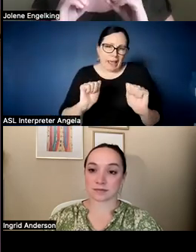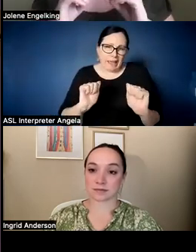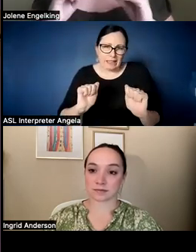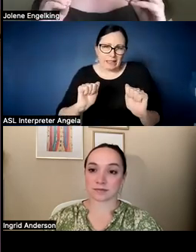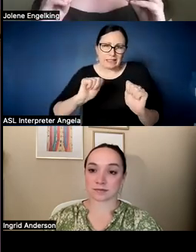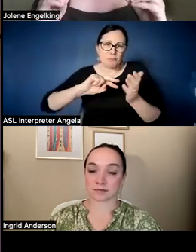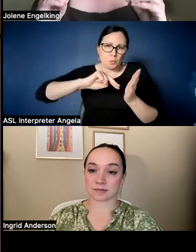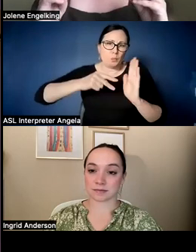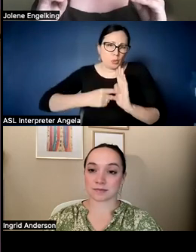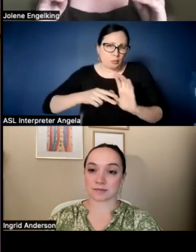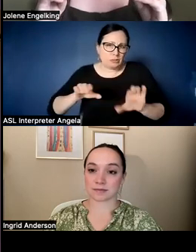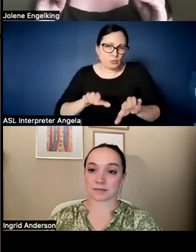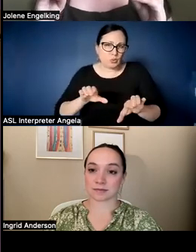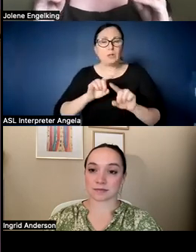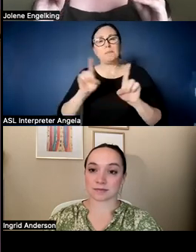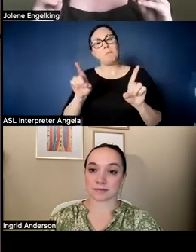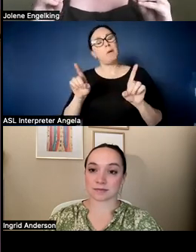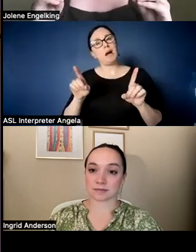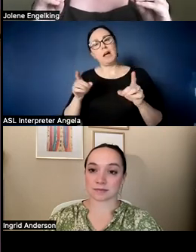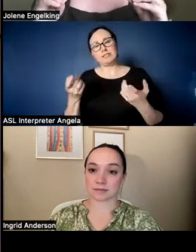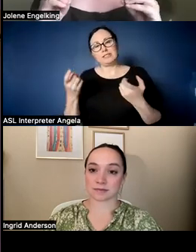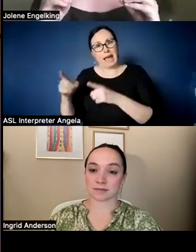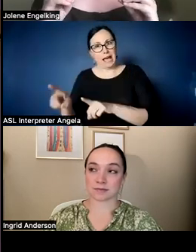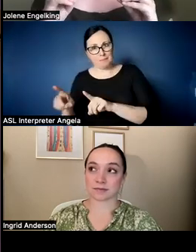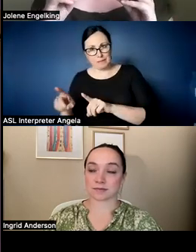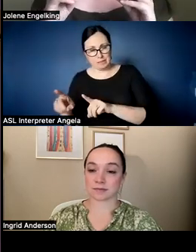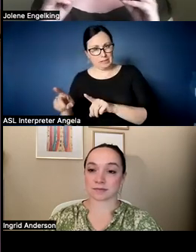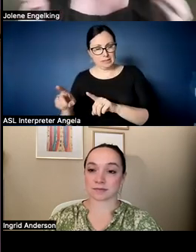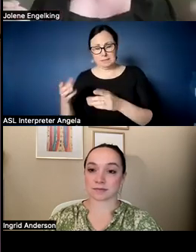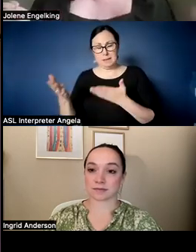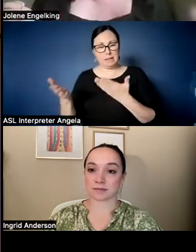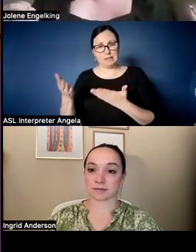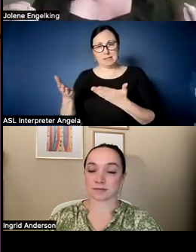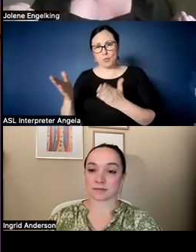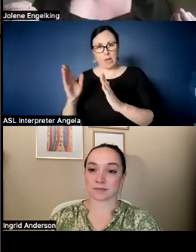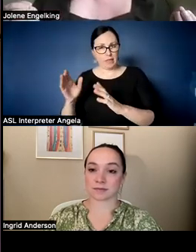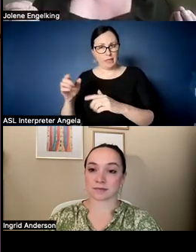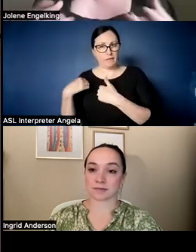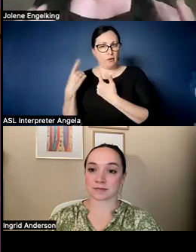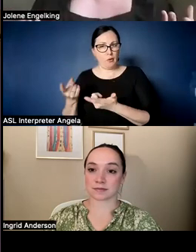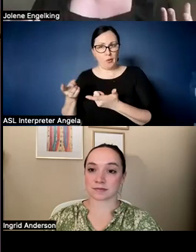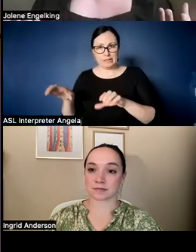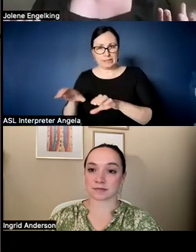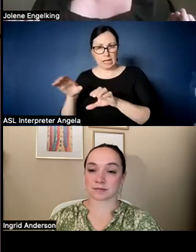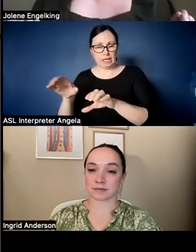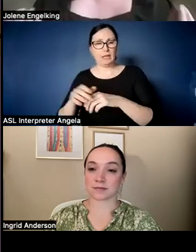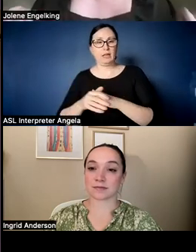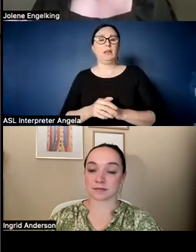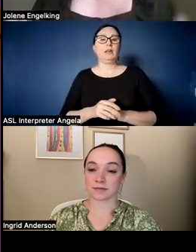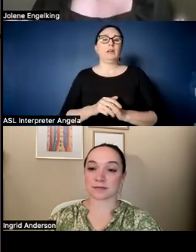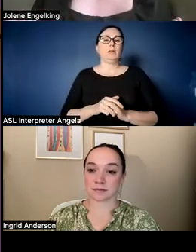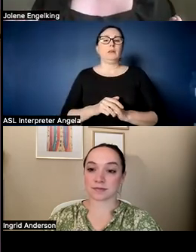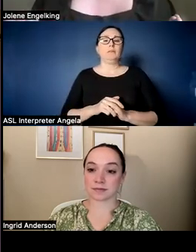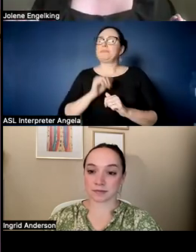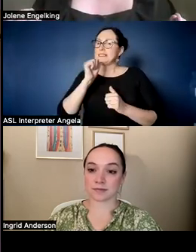as like all of our roles have equal value can be revolutionary in some communities. And it's not going to be